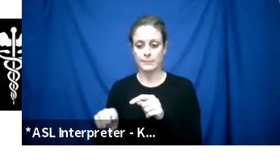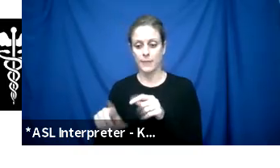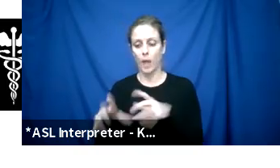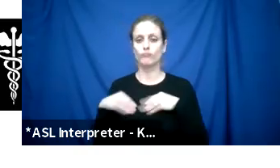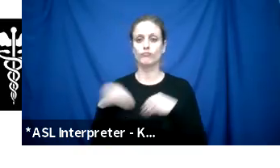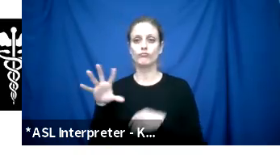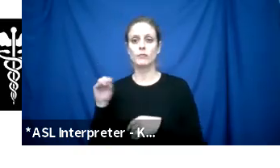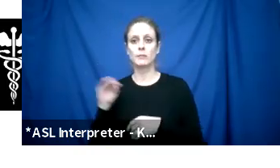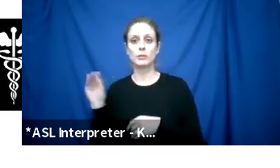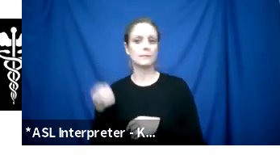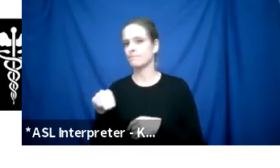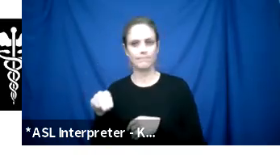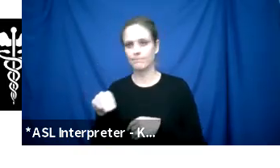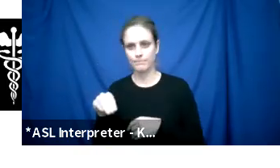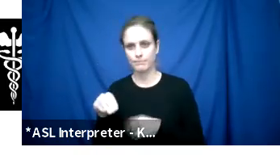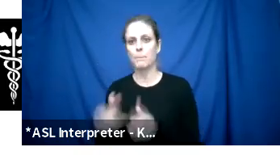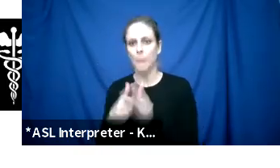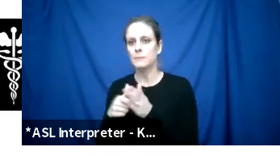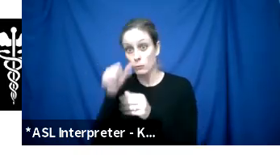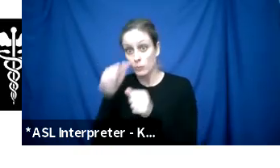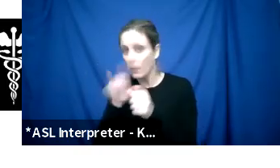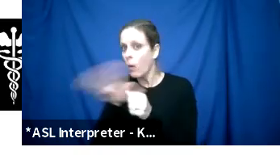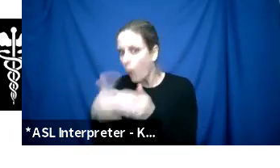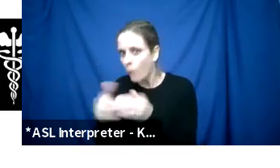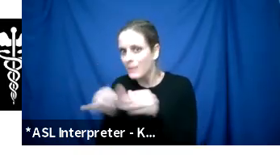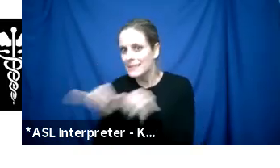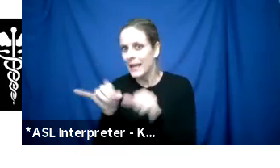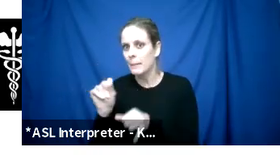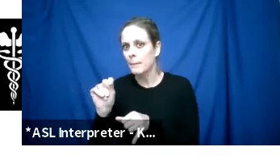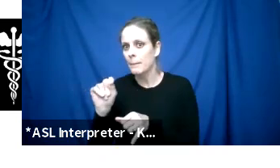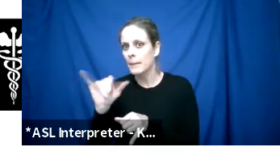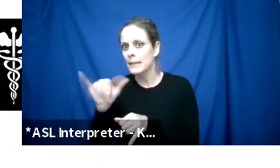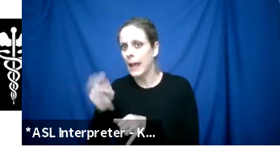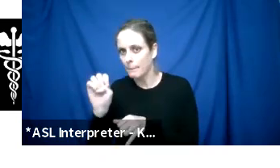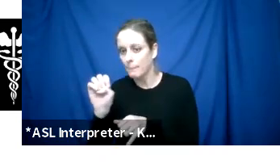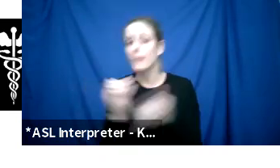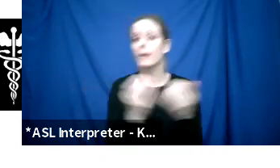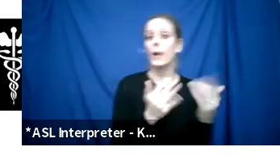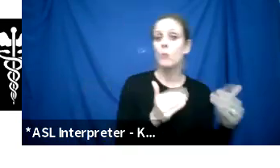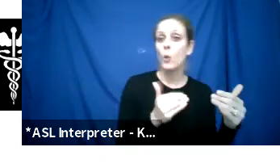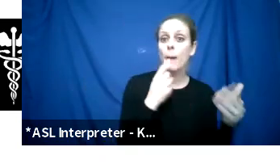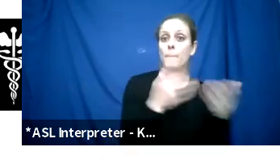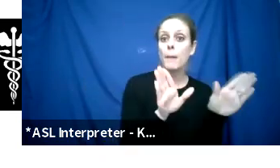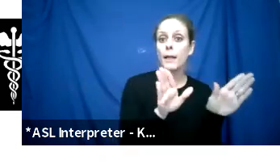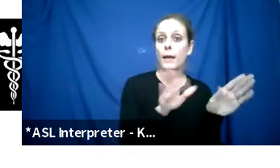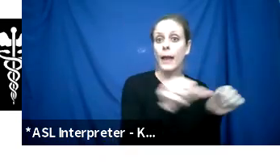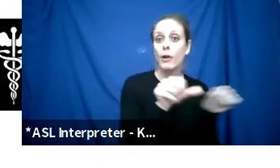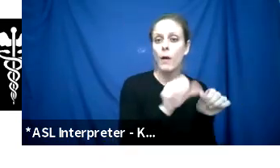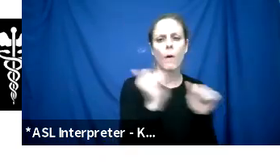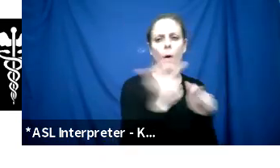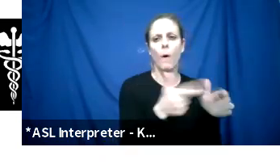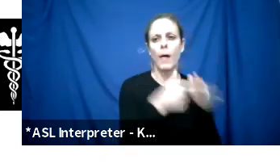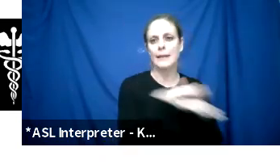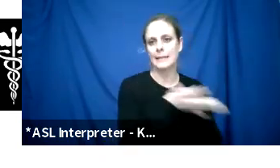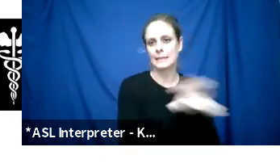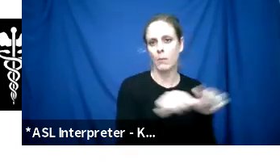would be, remember, all the same type. And waiting rooms, public areas would all be accessible. If we could move on